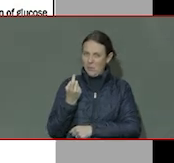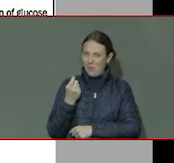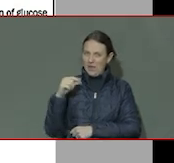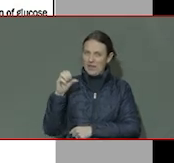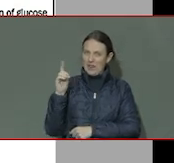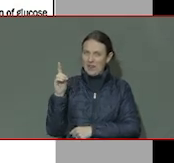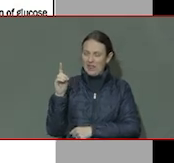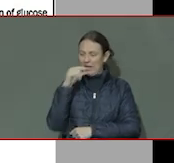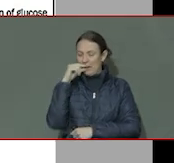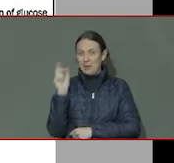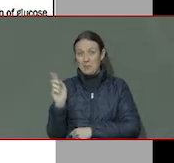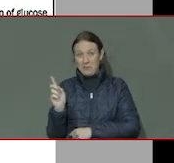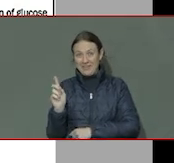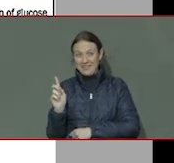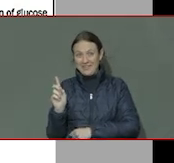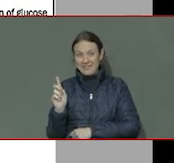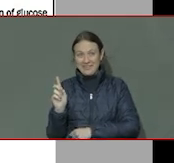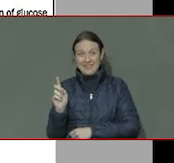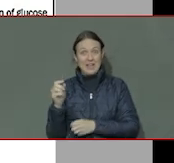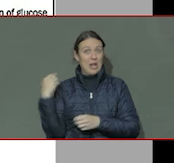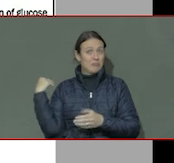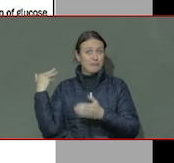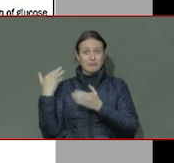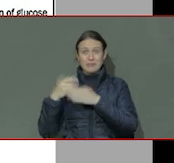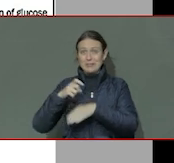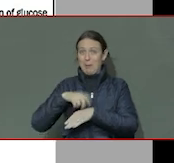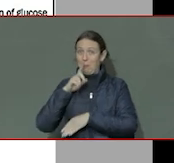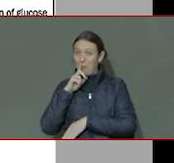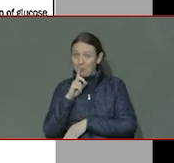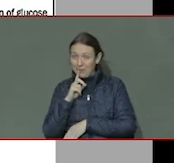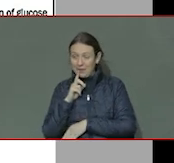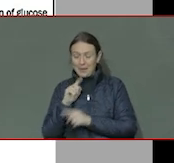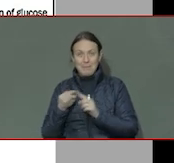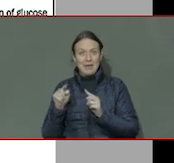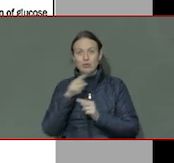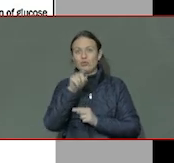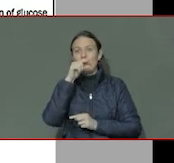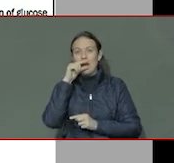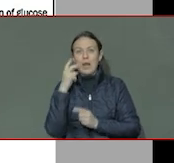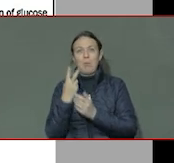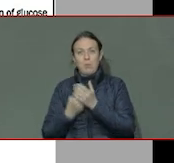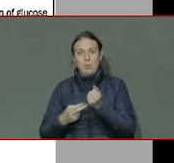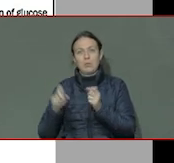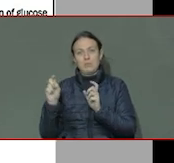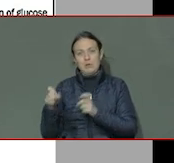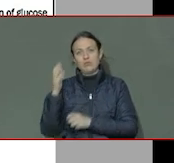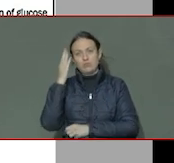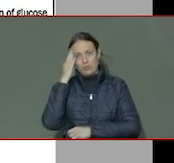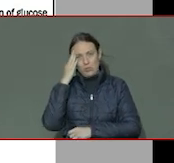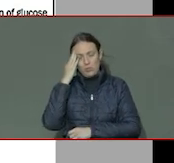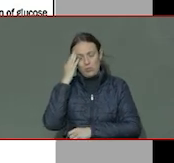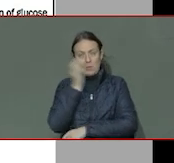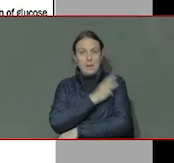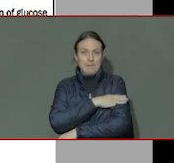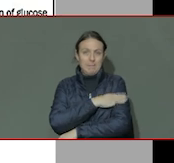master gland. It hasn't been in papers for so long, so you can't say its name is the master gland, but if we ask, we want to know